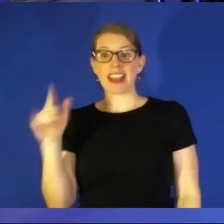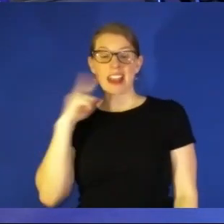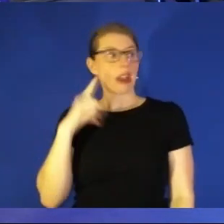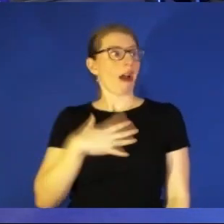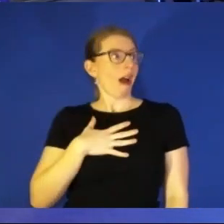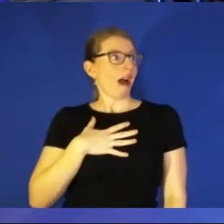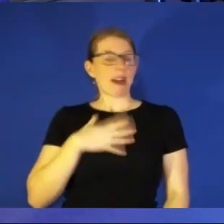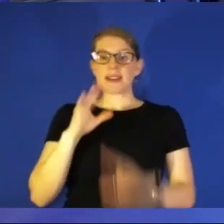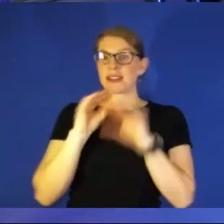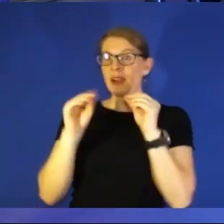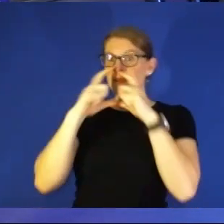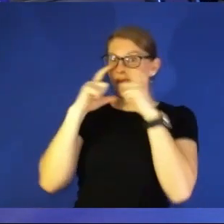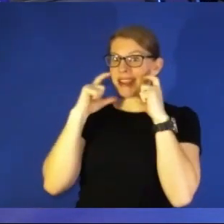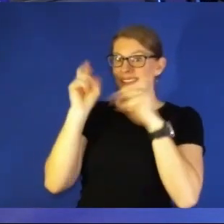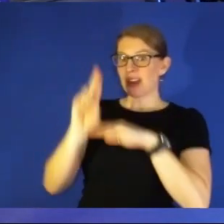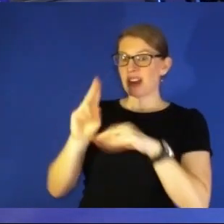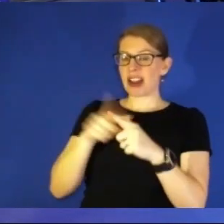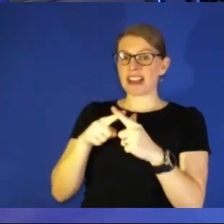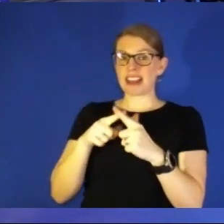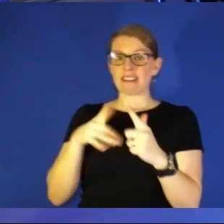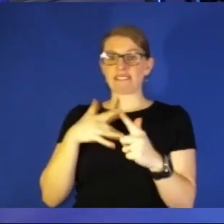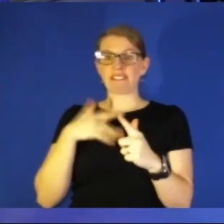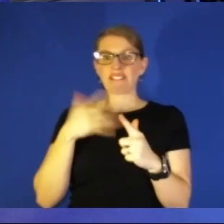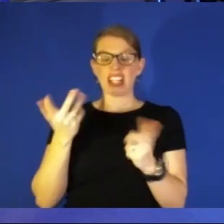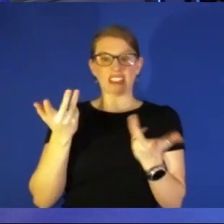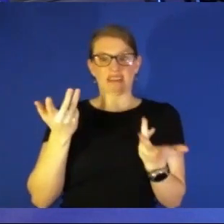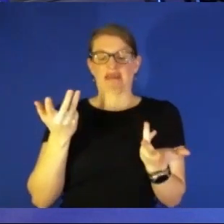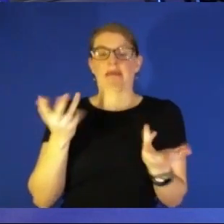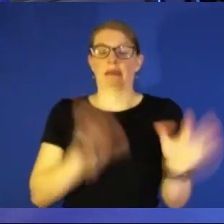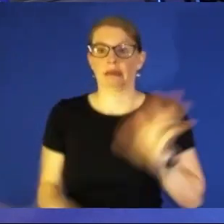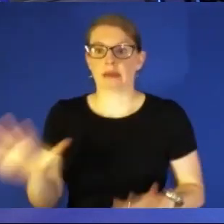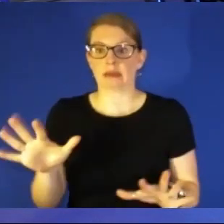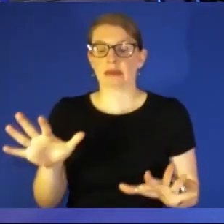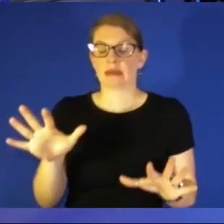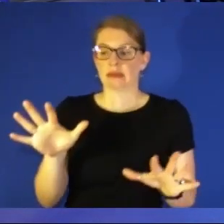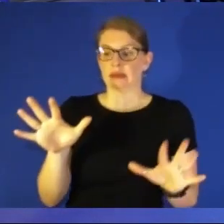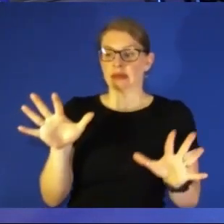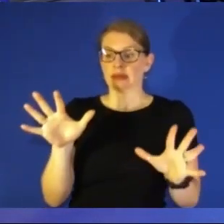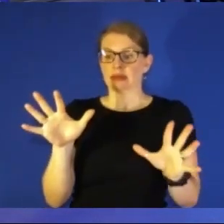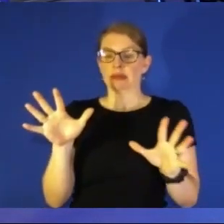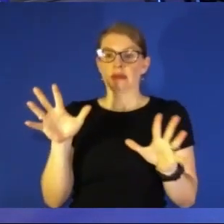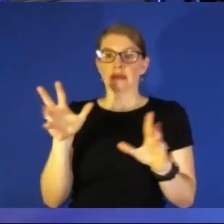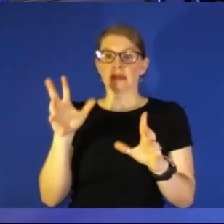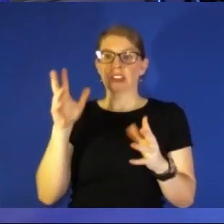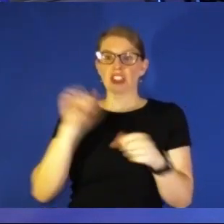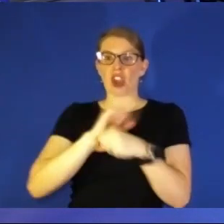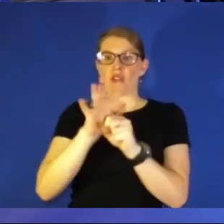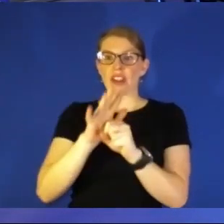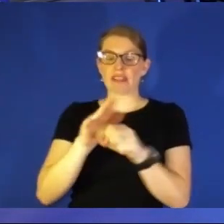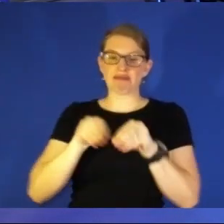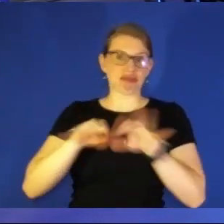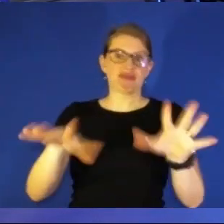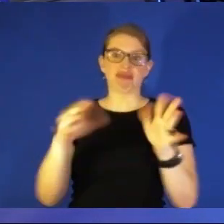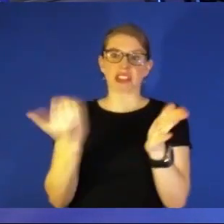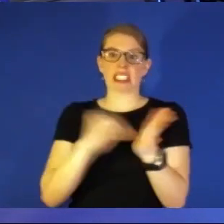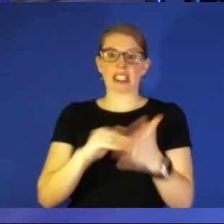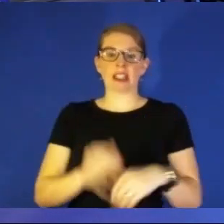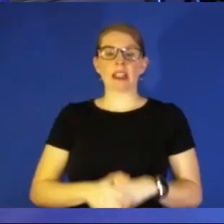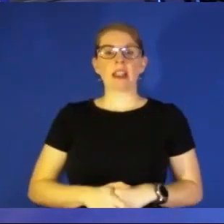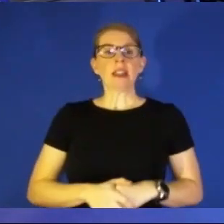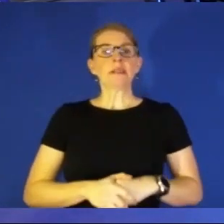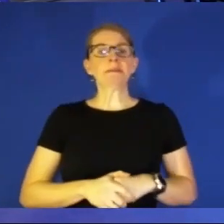mask on, and then felt like the rug was pulled out from under us. I want to ask Marilyn how caring for COVID patients at the end of their